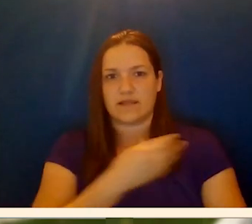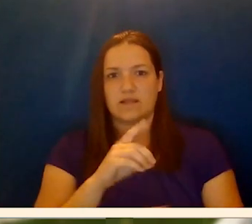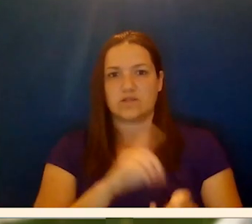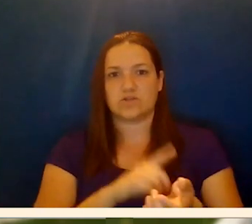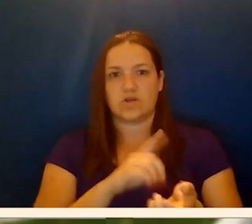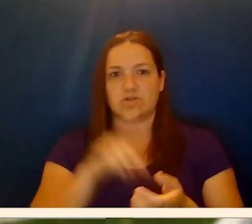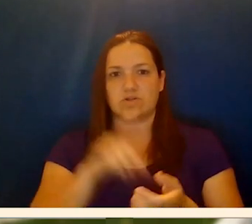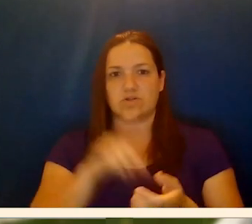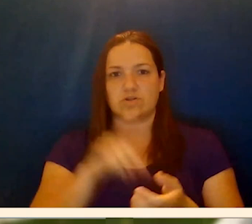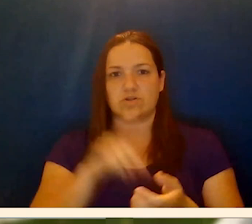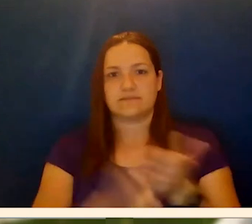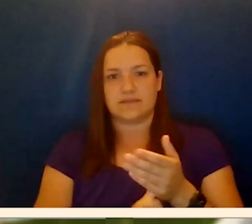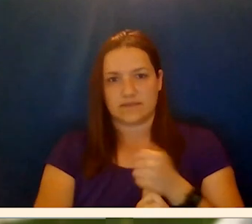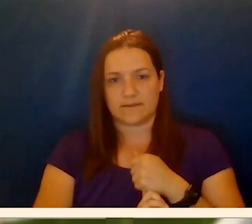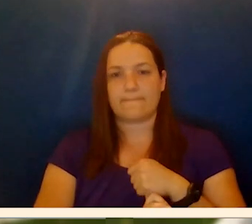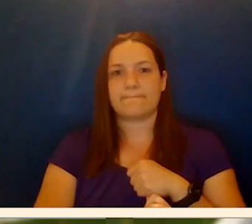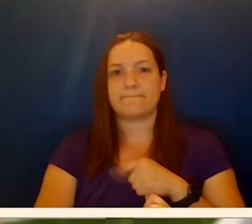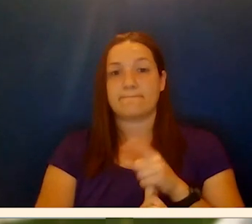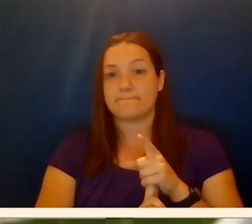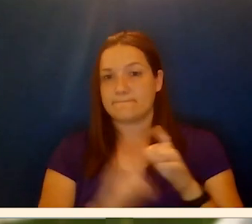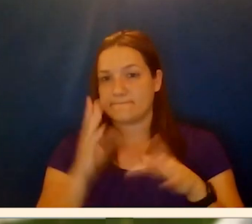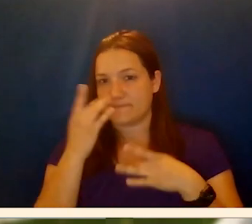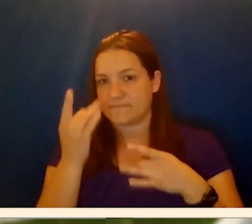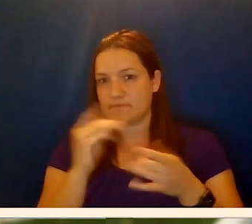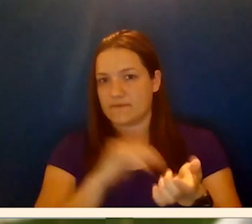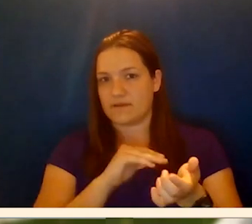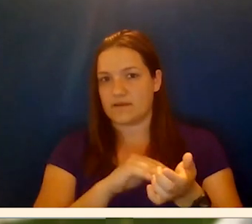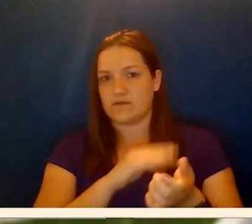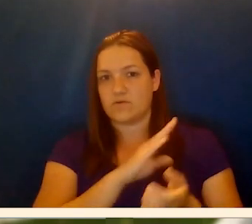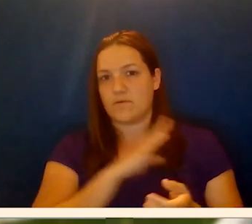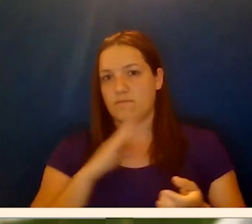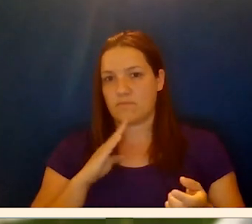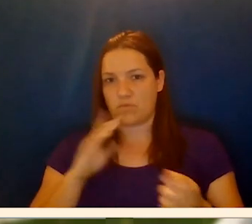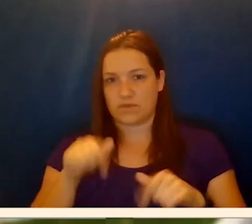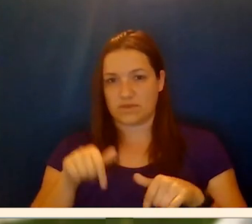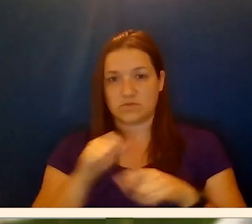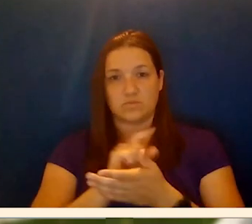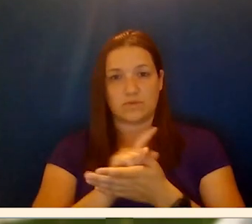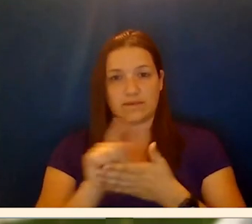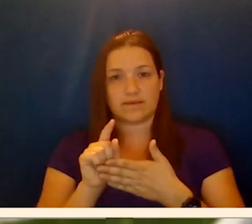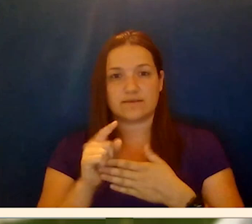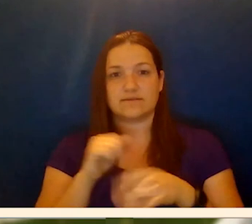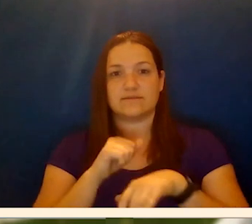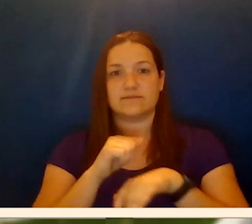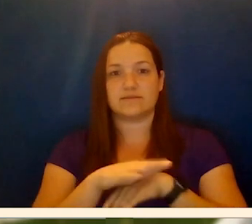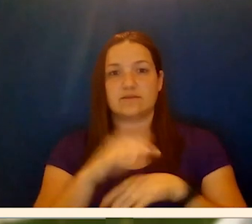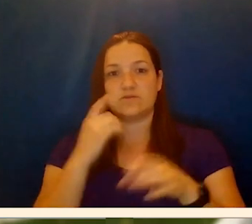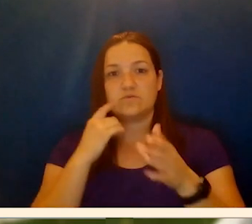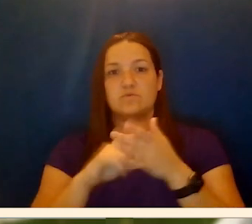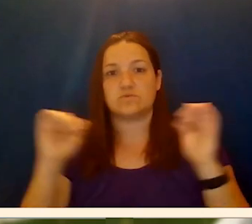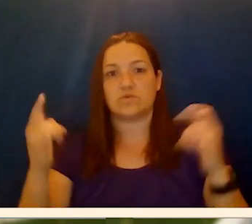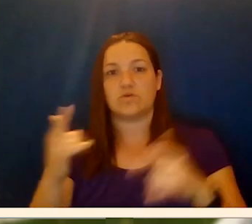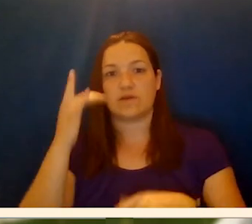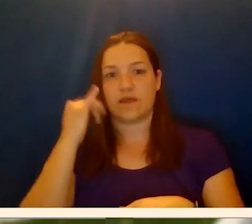Interestingly, the California Medical Board earlier this week sent notices out to all California physicians warning